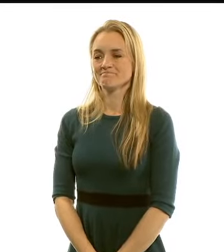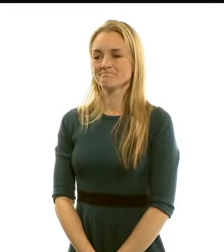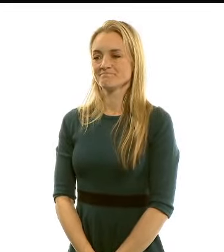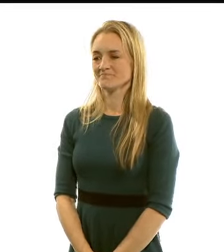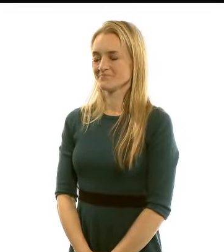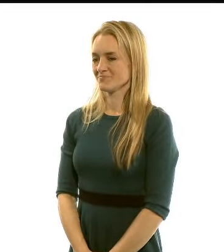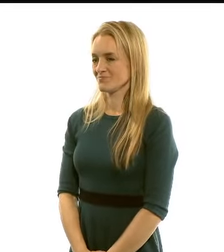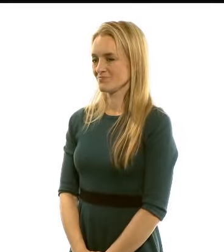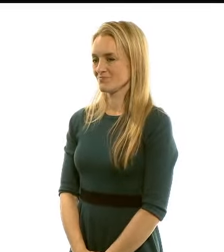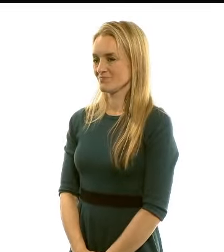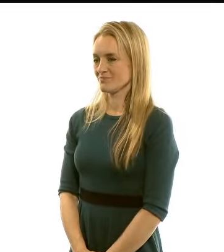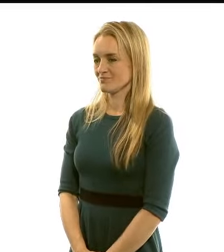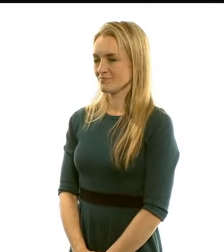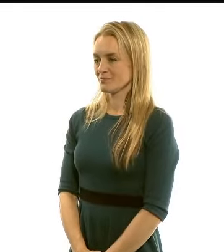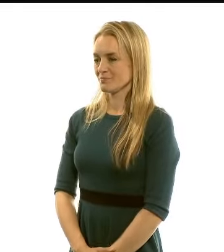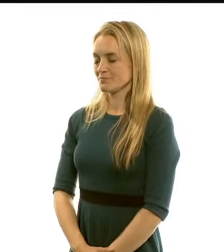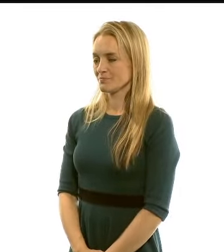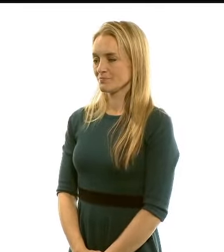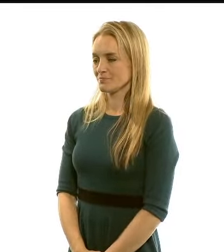And it's rolling, I think, yeah.